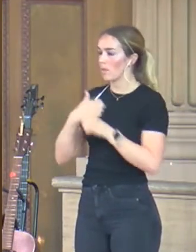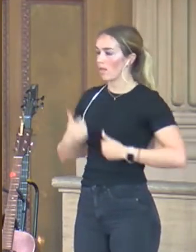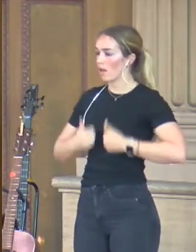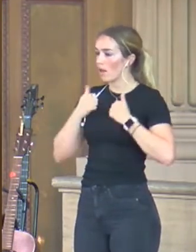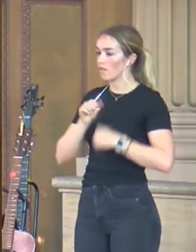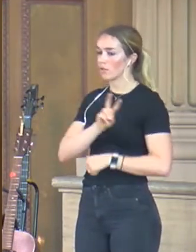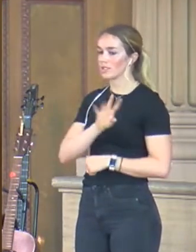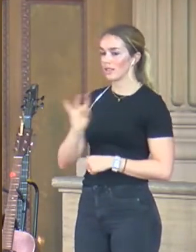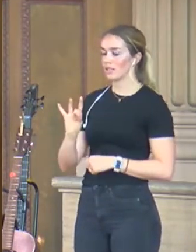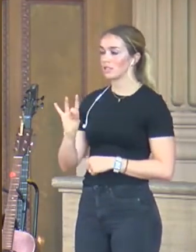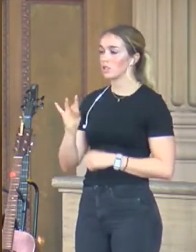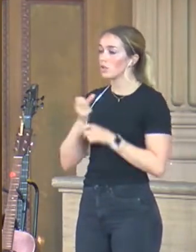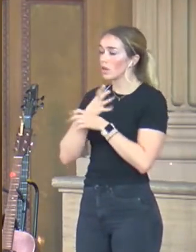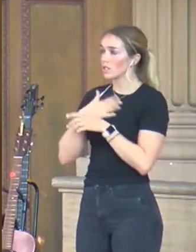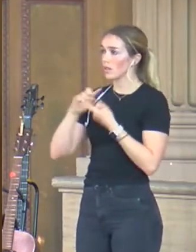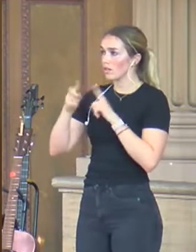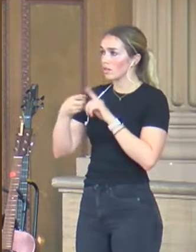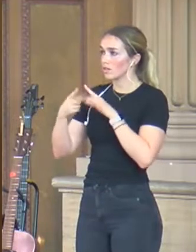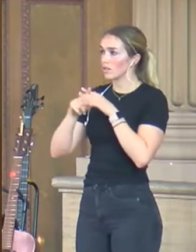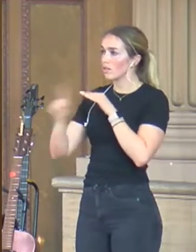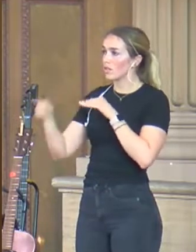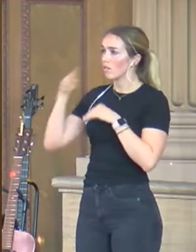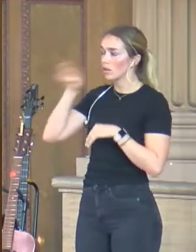Verse 8, you've caused my companions to shun me.